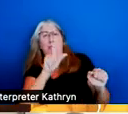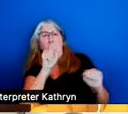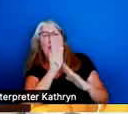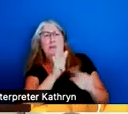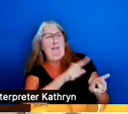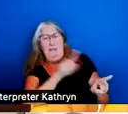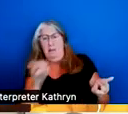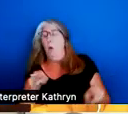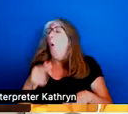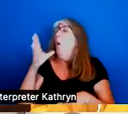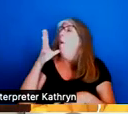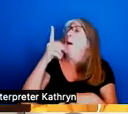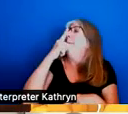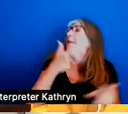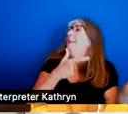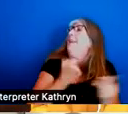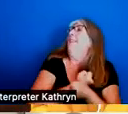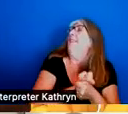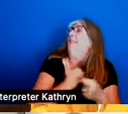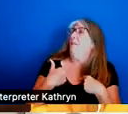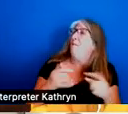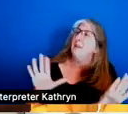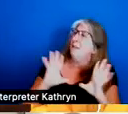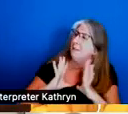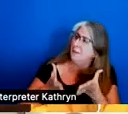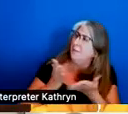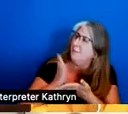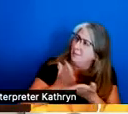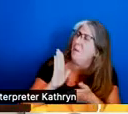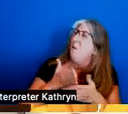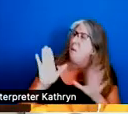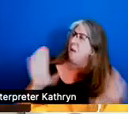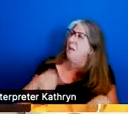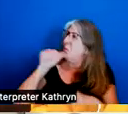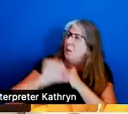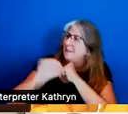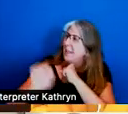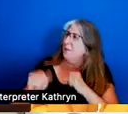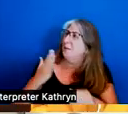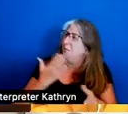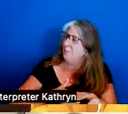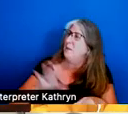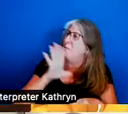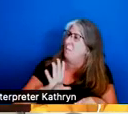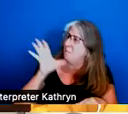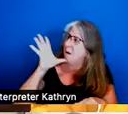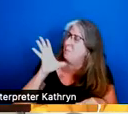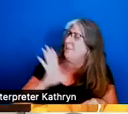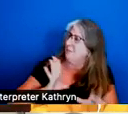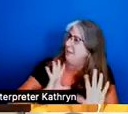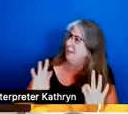Mom, because he loves me. He wants to make sure I'm okay. Stop exaggerating, please, Mom. He said, okay. So little by